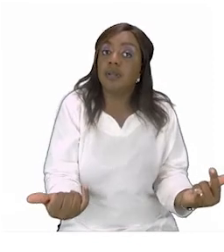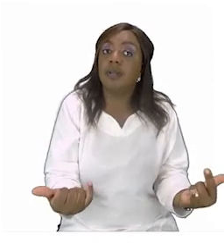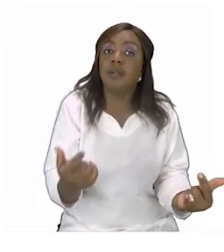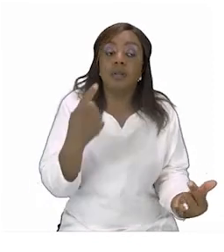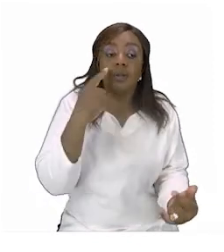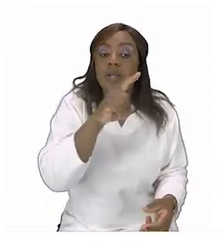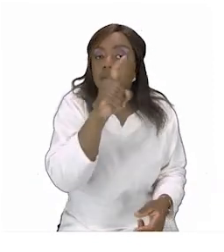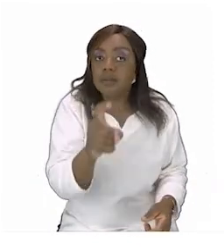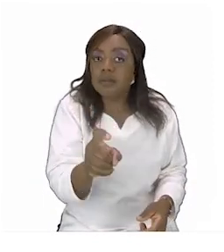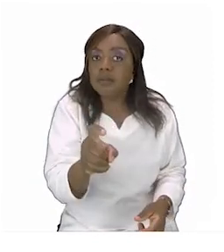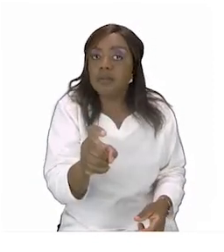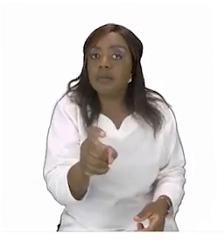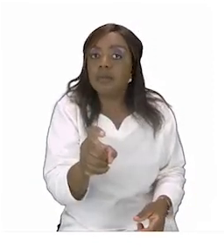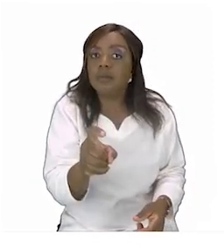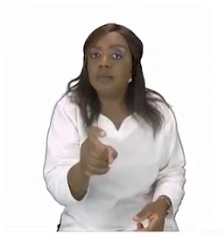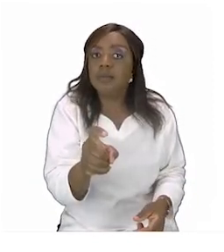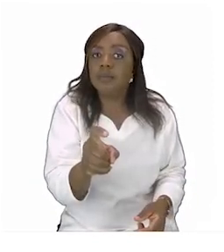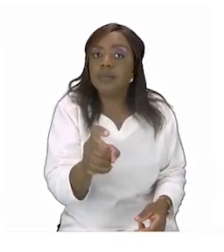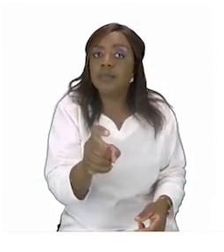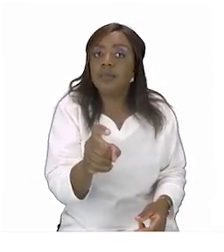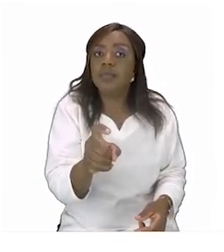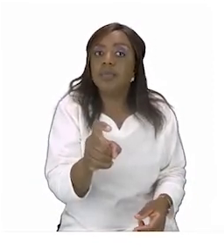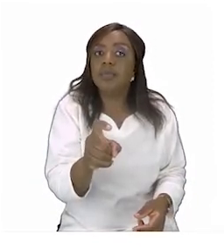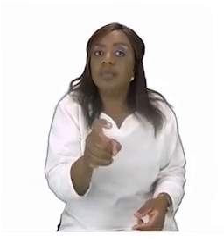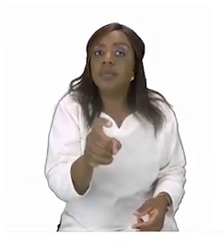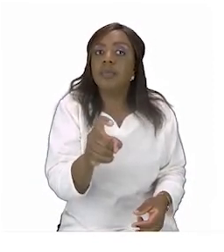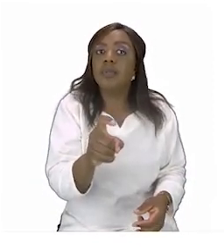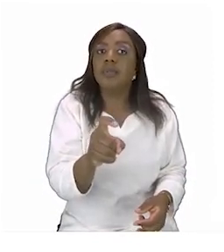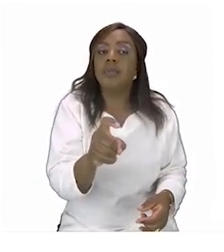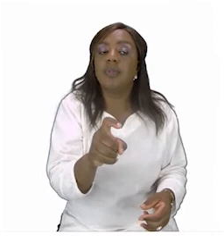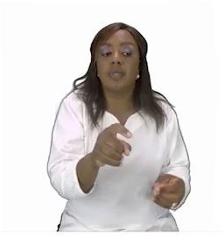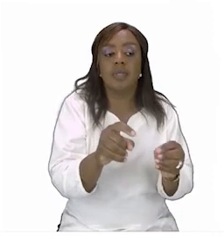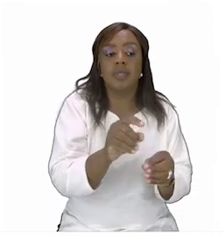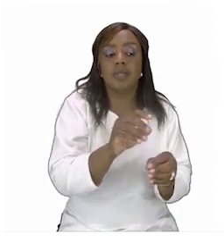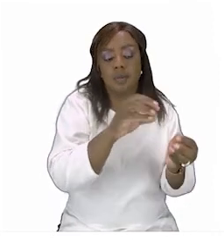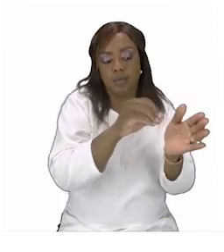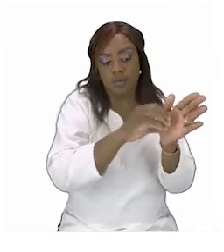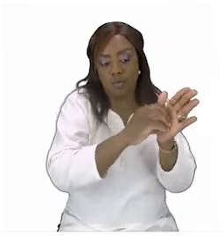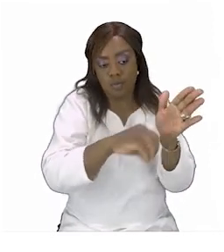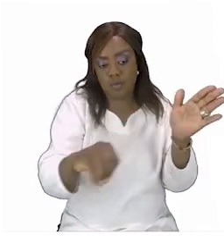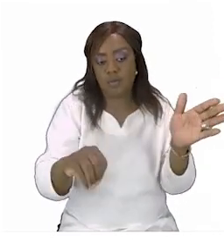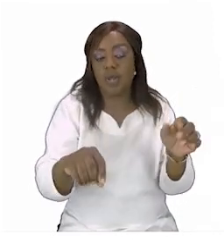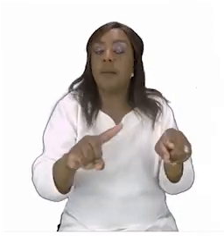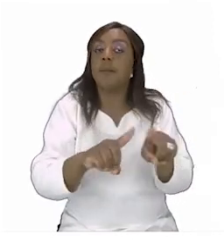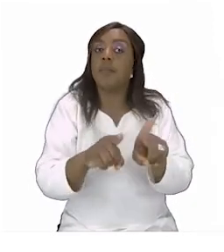asked to complete the subtraction sums by crossing out the number